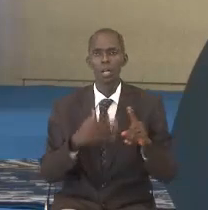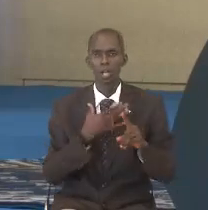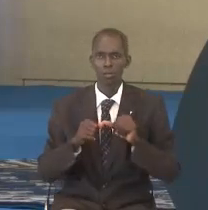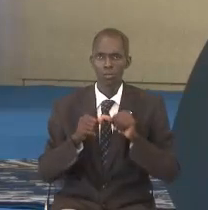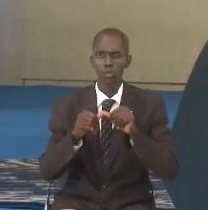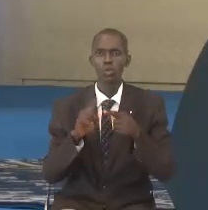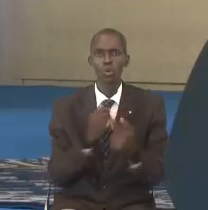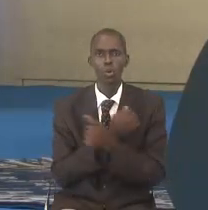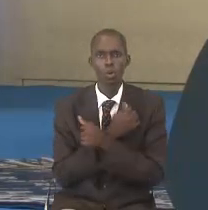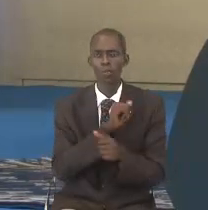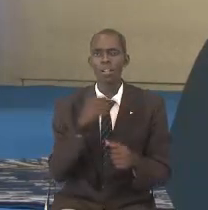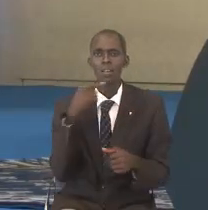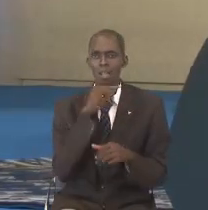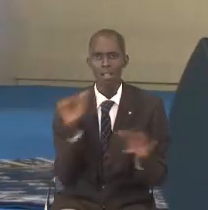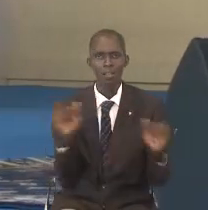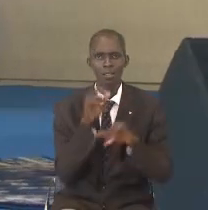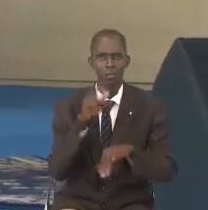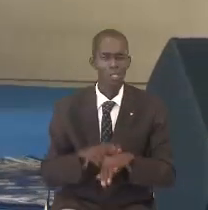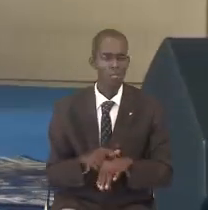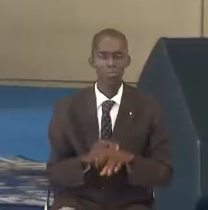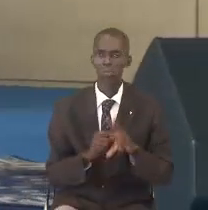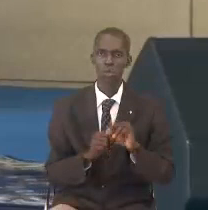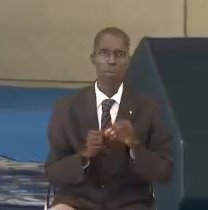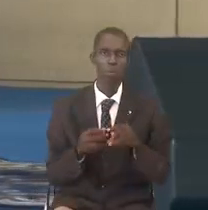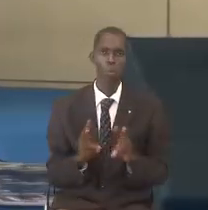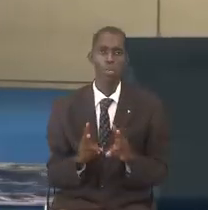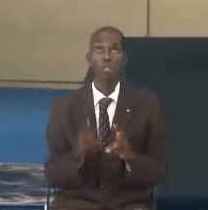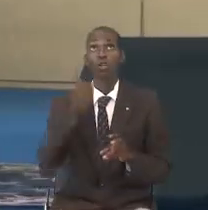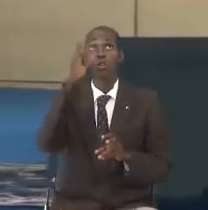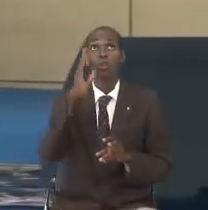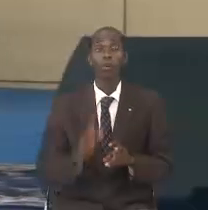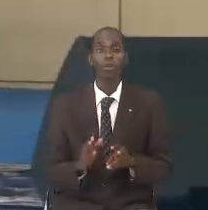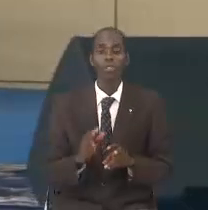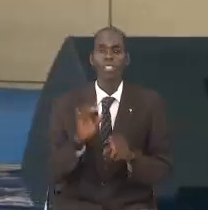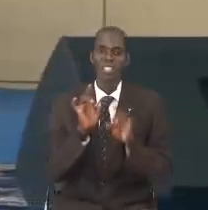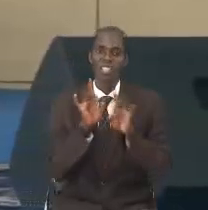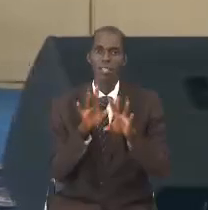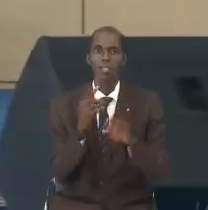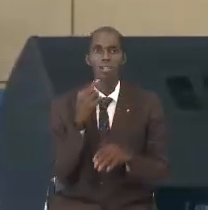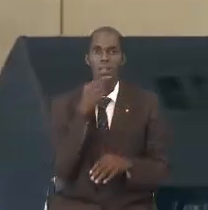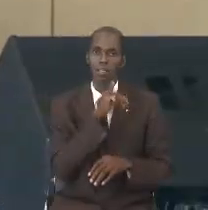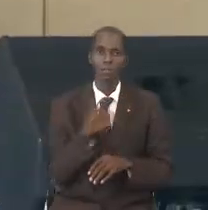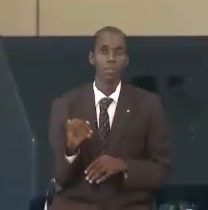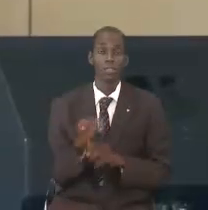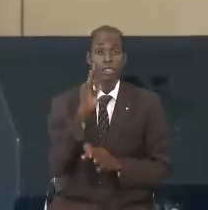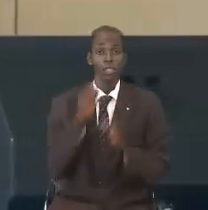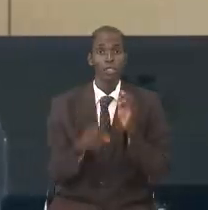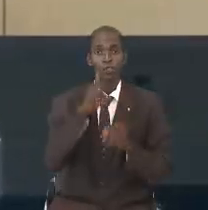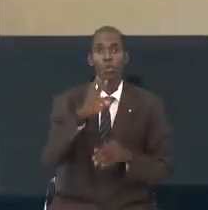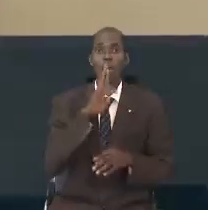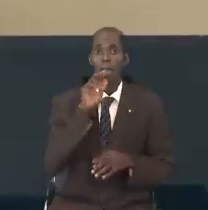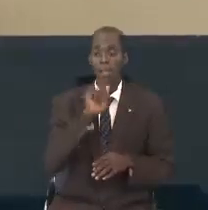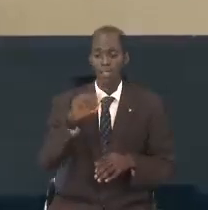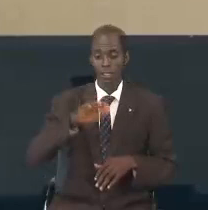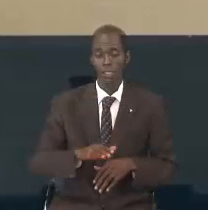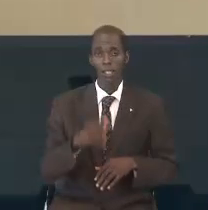at the same time. God hates lying. If you are a child of God, if you are